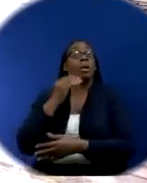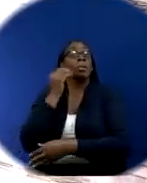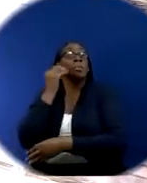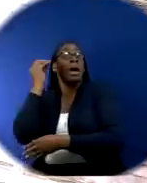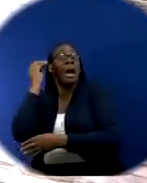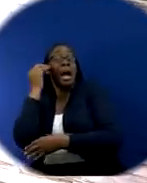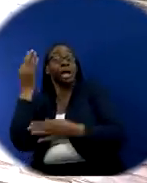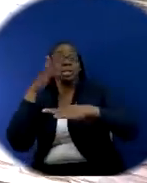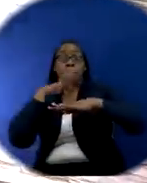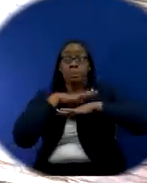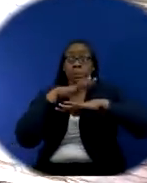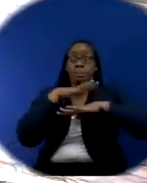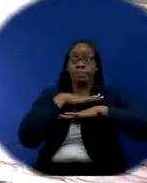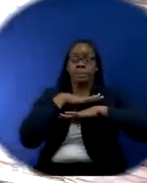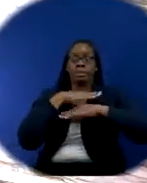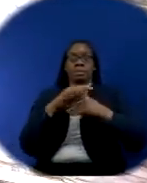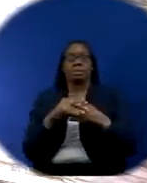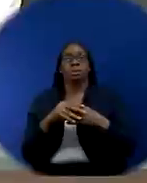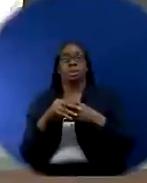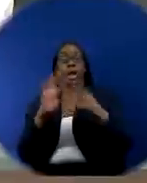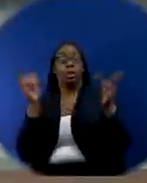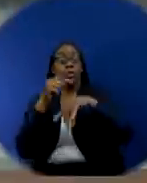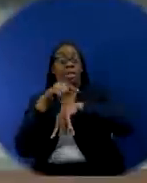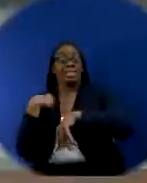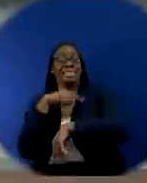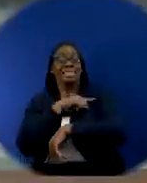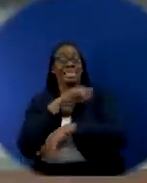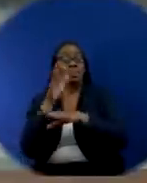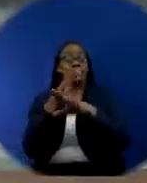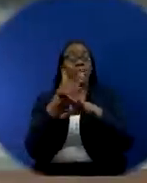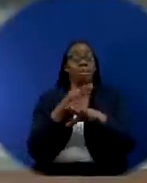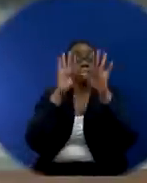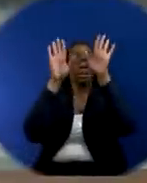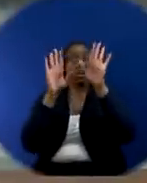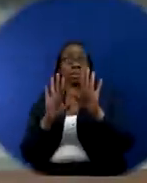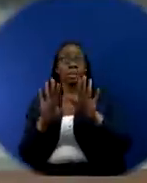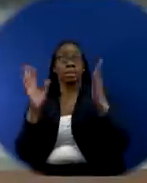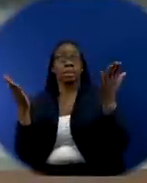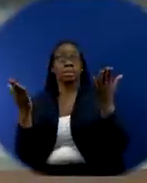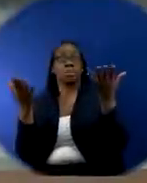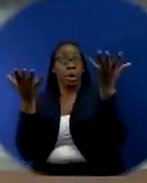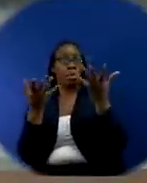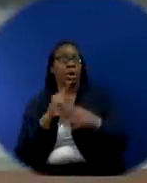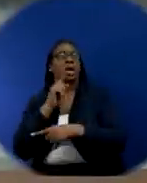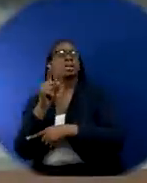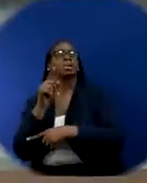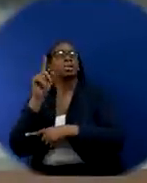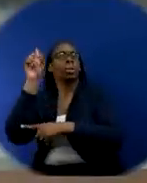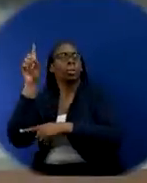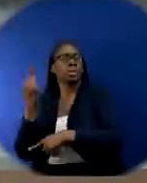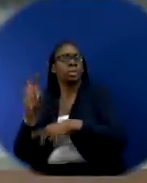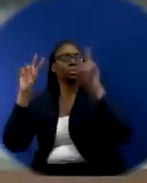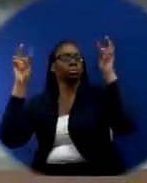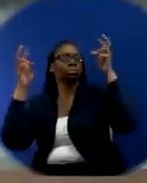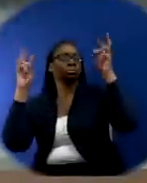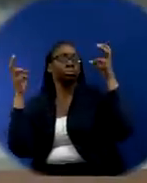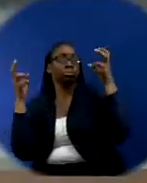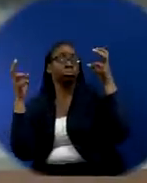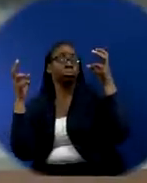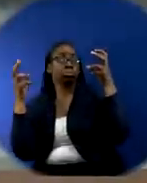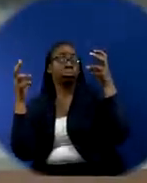be full. For the time that is ours to share together on this Sunday afternoon, I want to ask a question. You in or